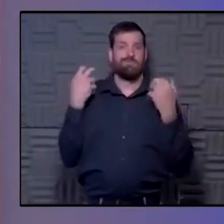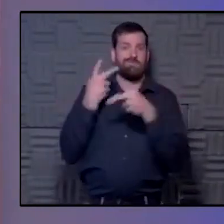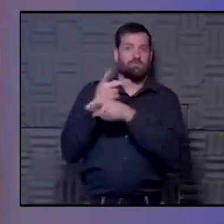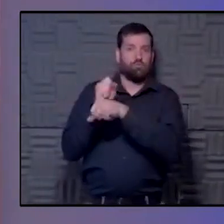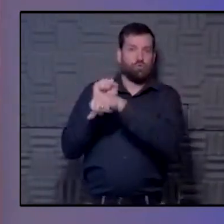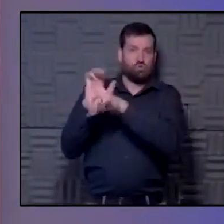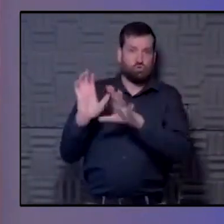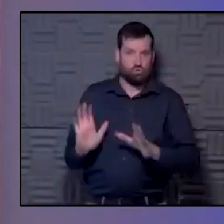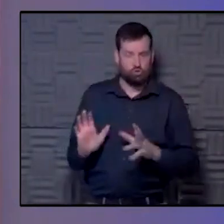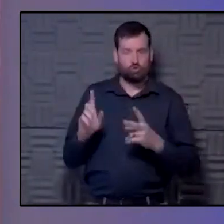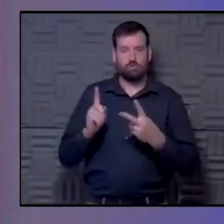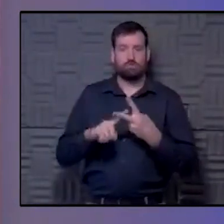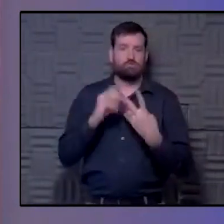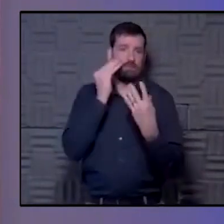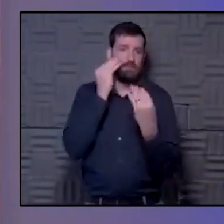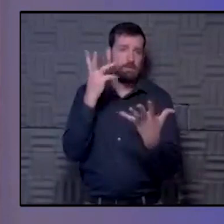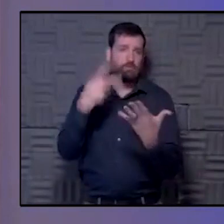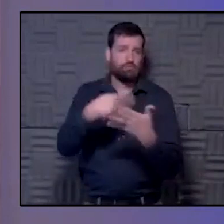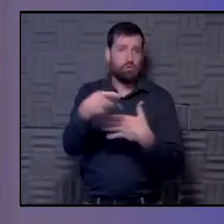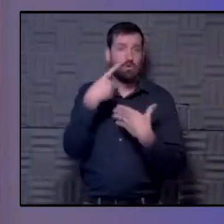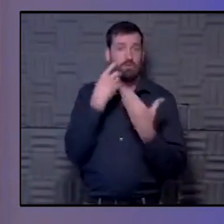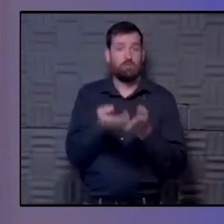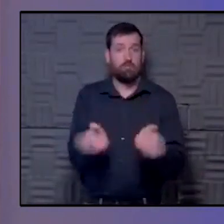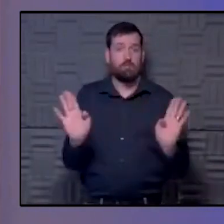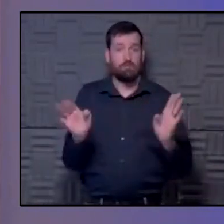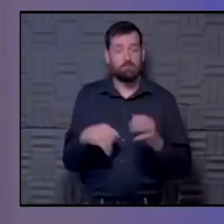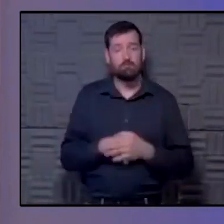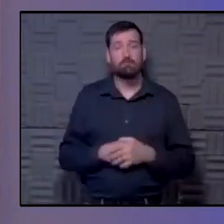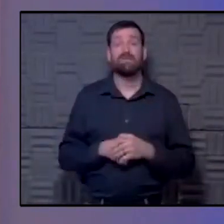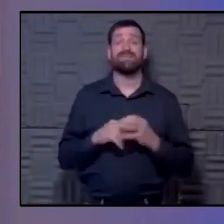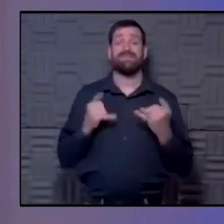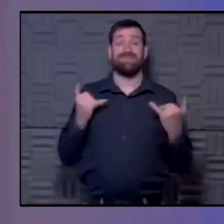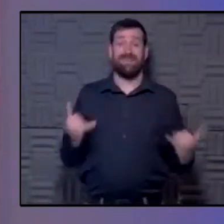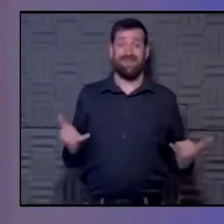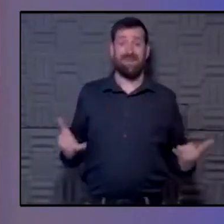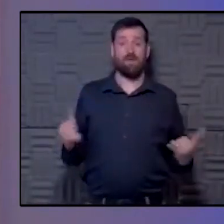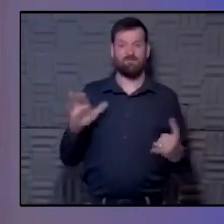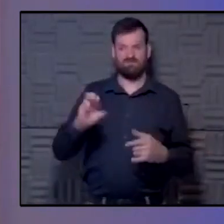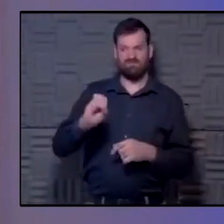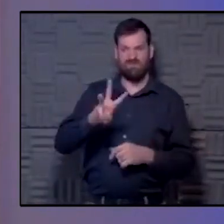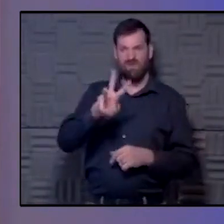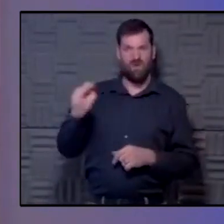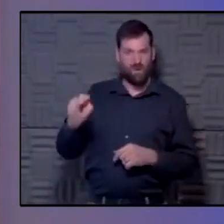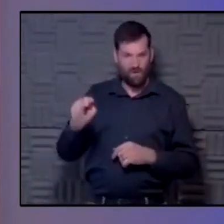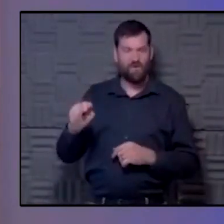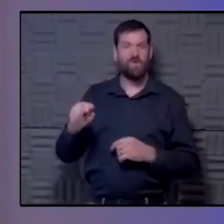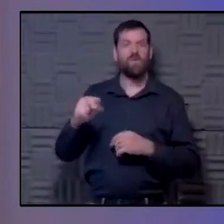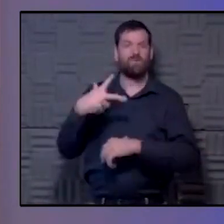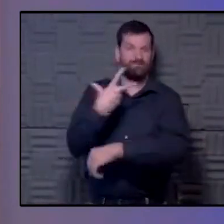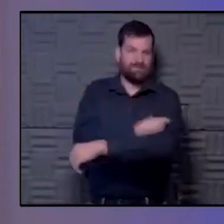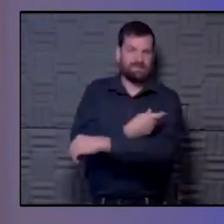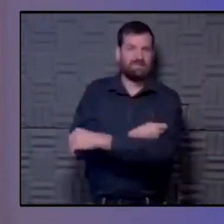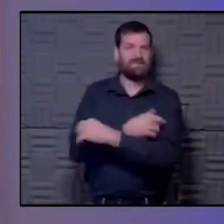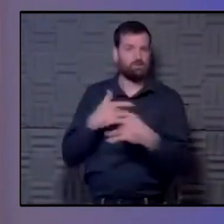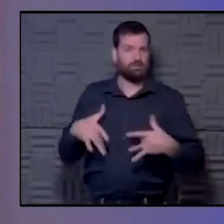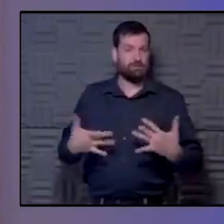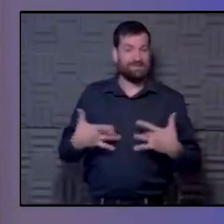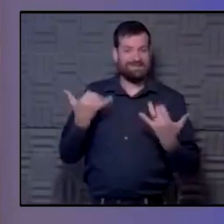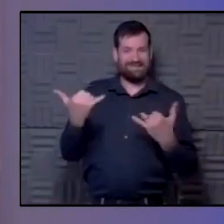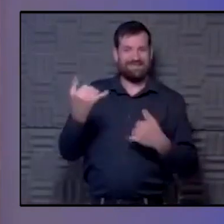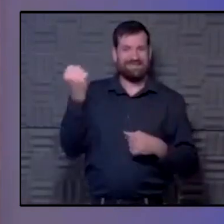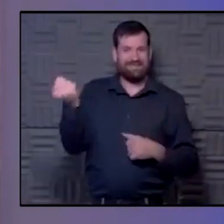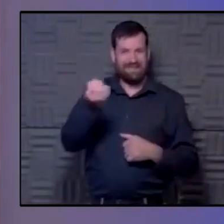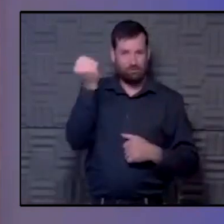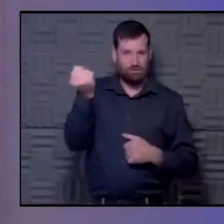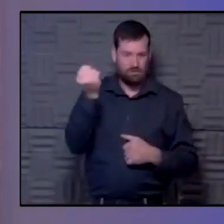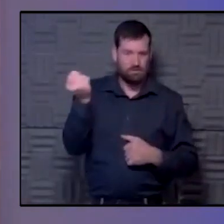workers, informational programs for the general public, and now they're doing their own mass vaccination events at Heart to Heart. I think this Saturday